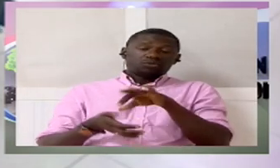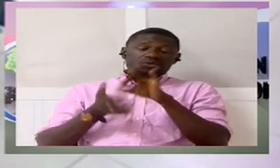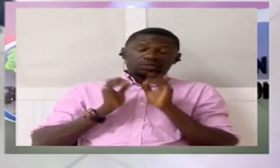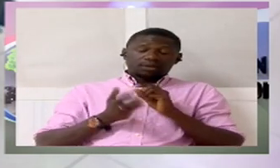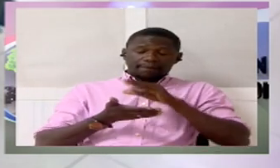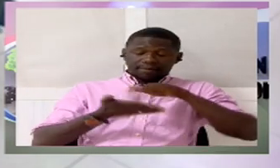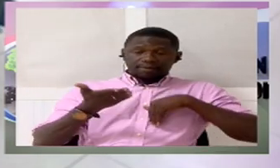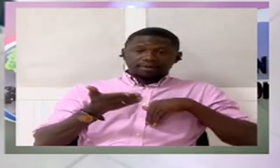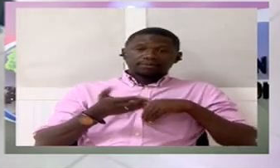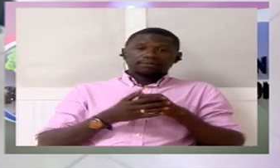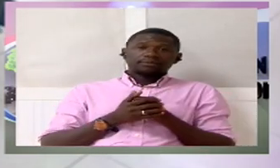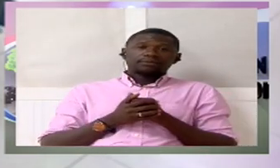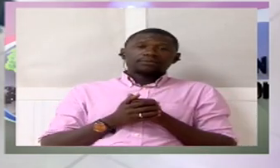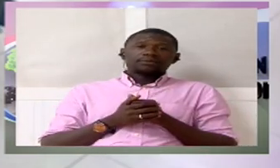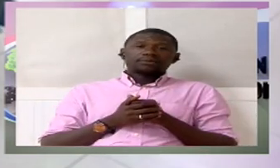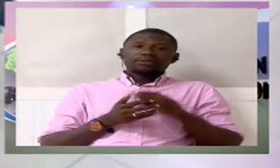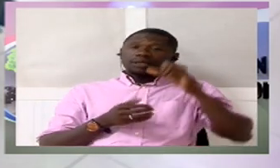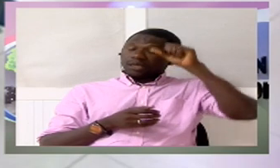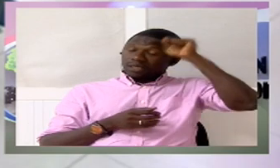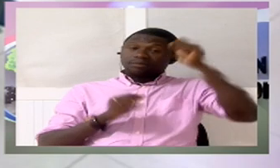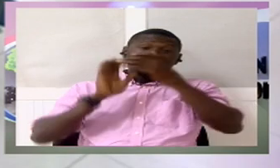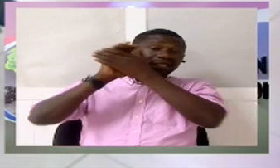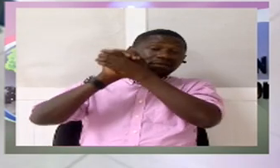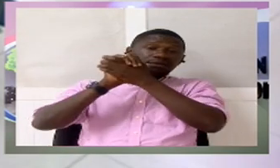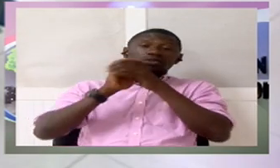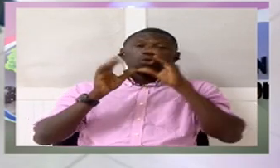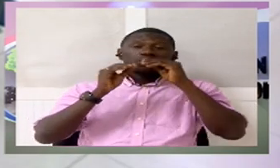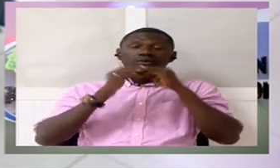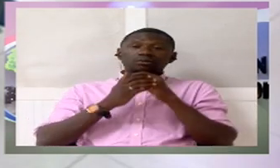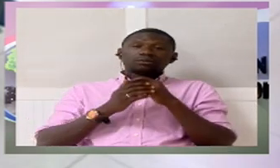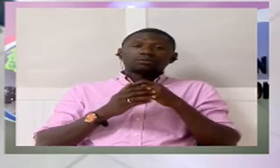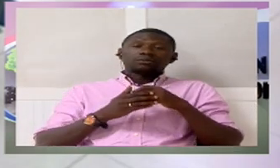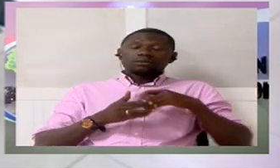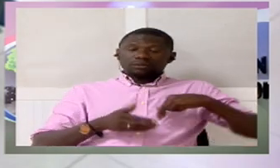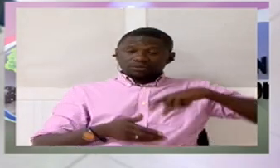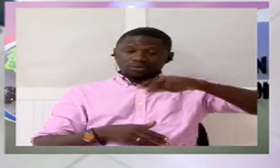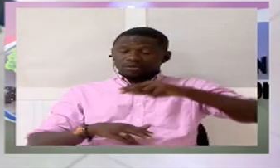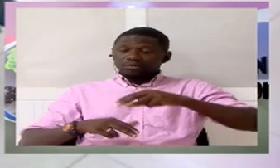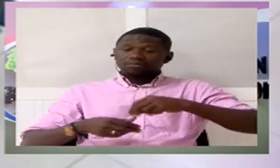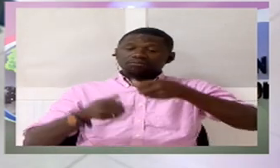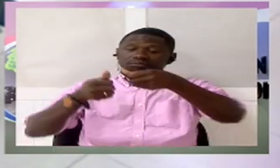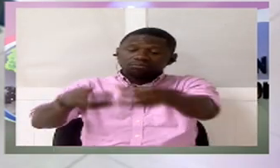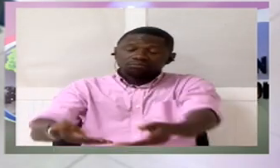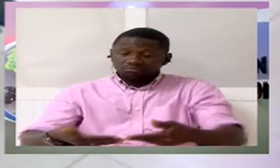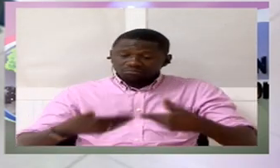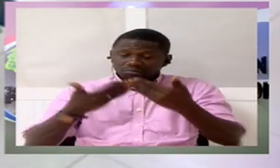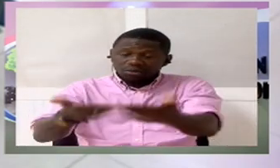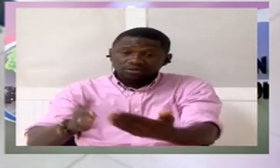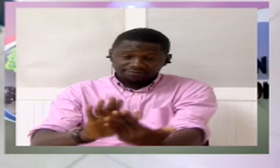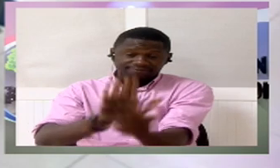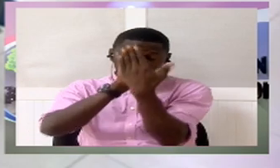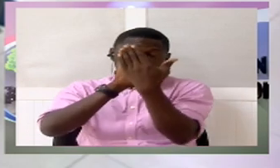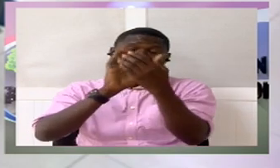took the note. Gaddafi be diamola. Gaddafi was speaking. Tata aya landi wanyakoto. She took it and put it